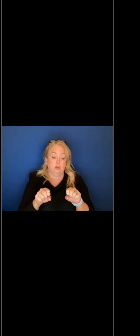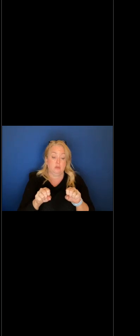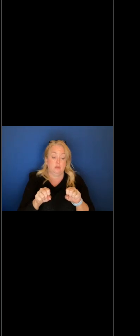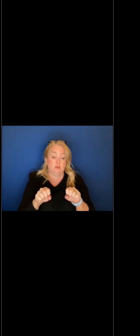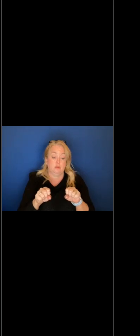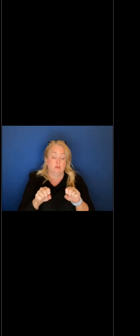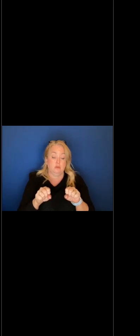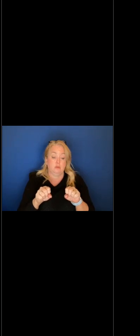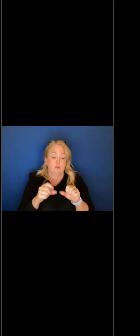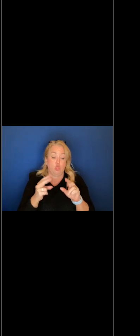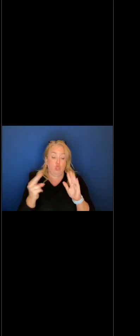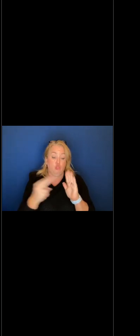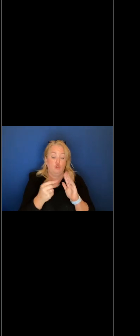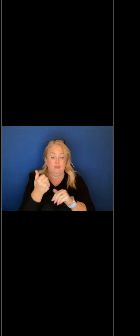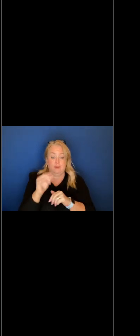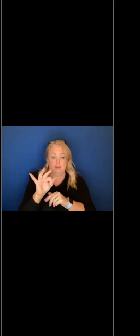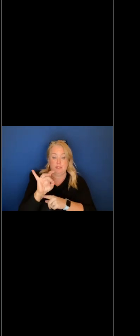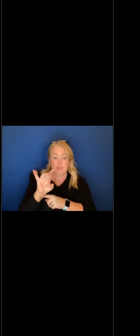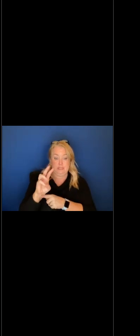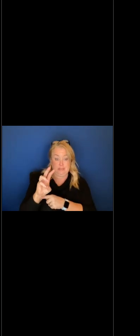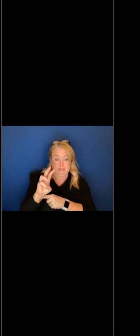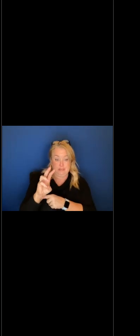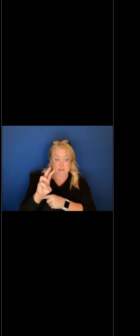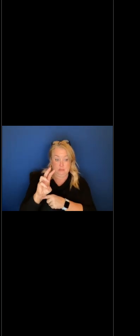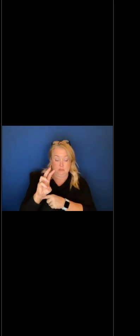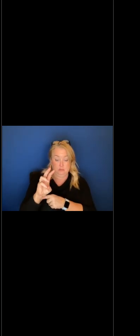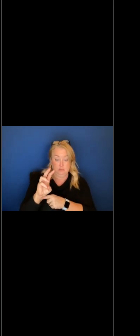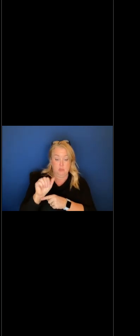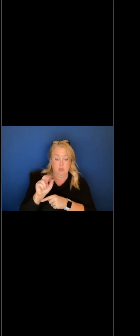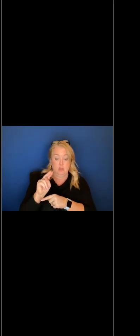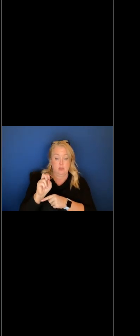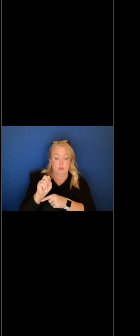the 1986 ANSI